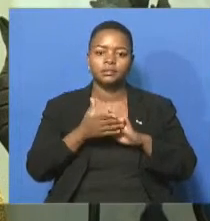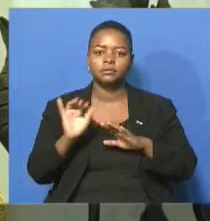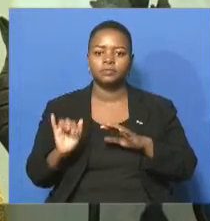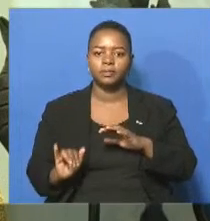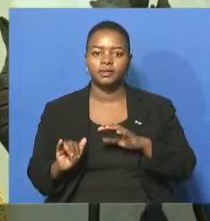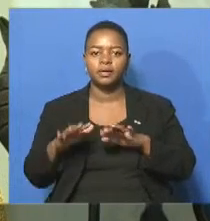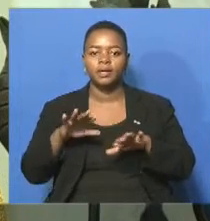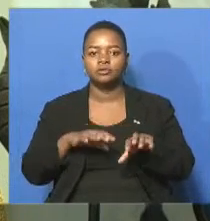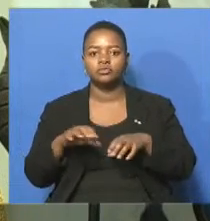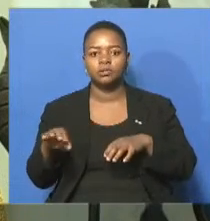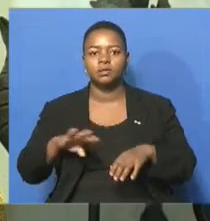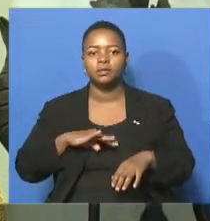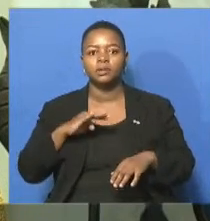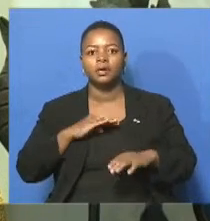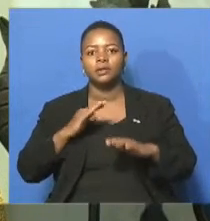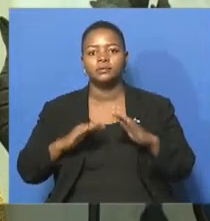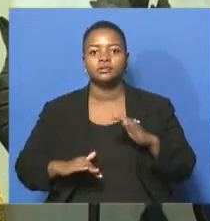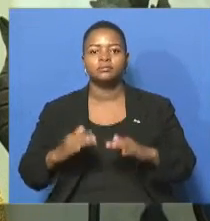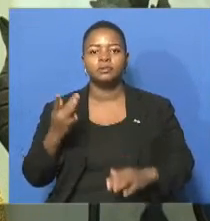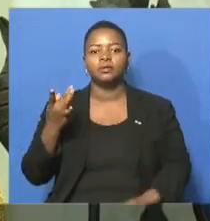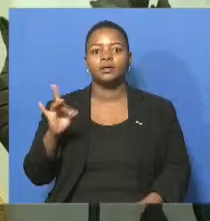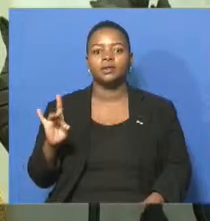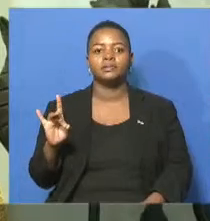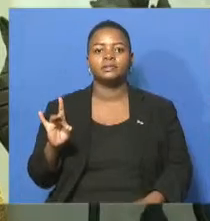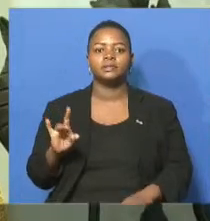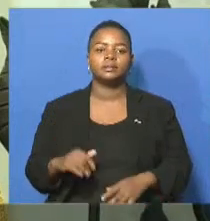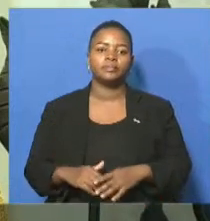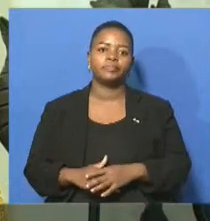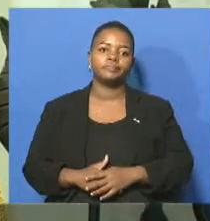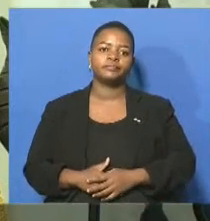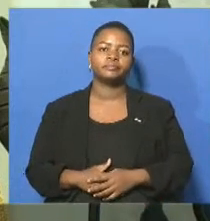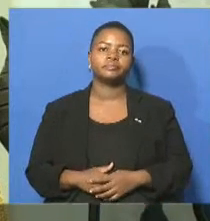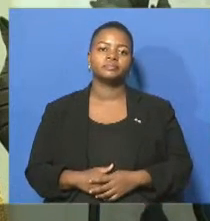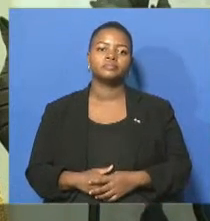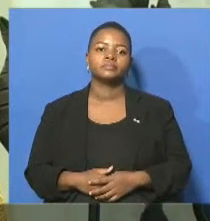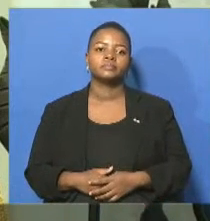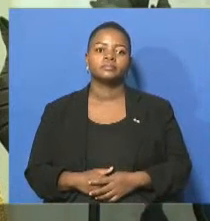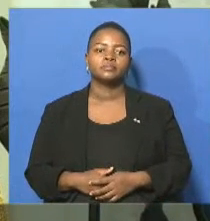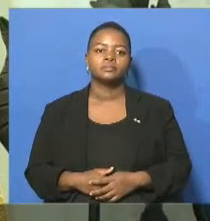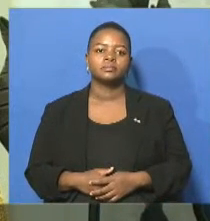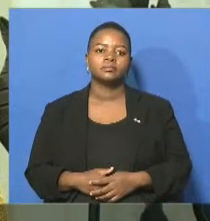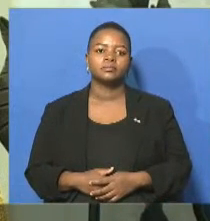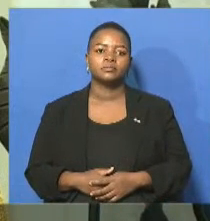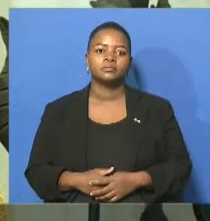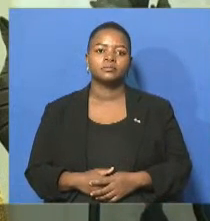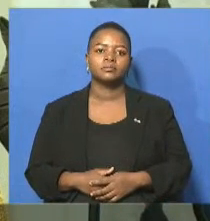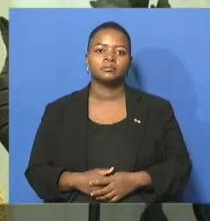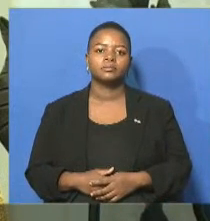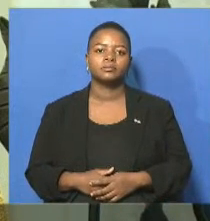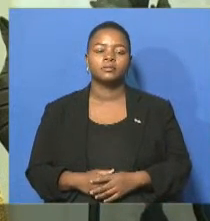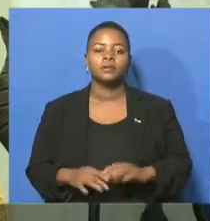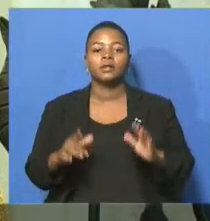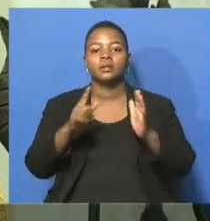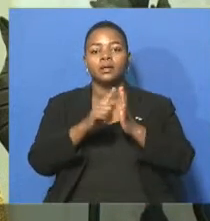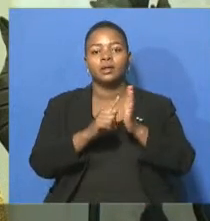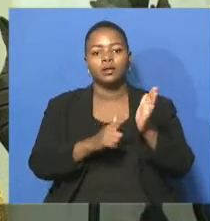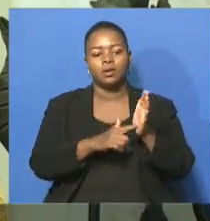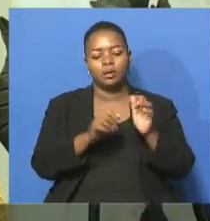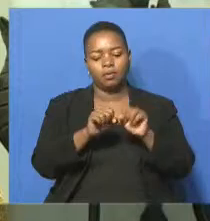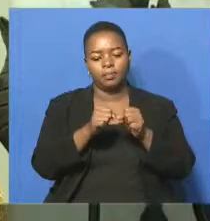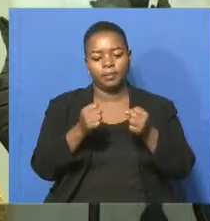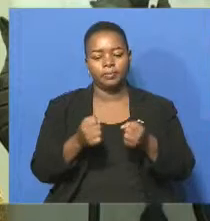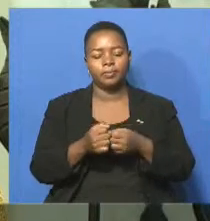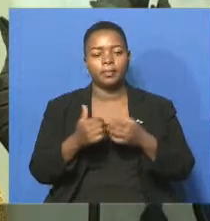daily basis across the country as well. We also did hear of another criminal offense of